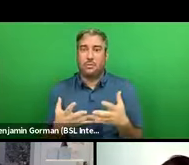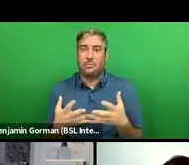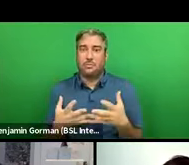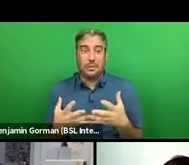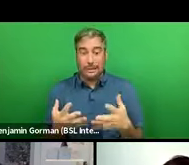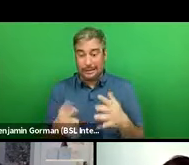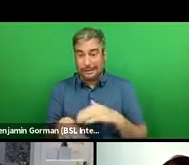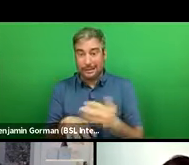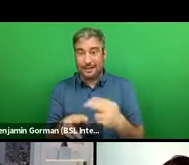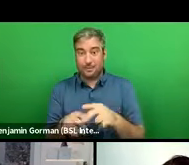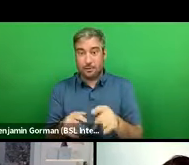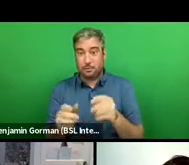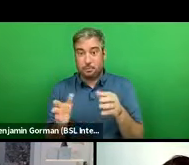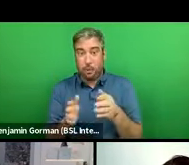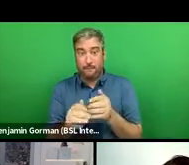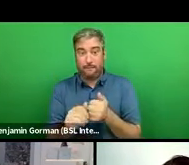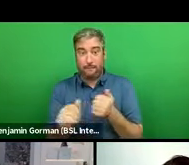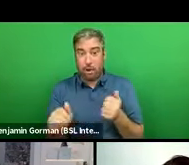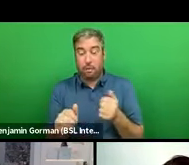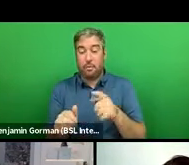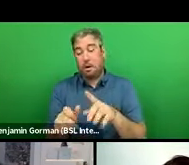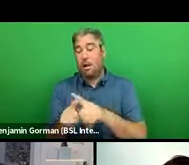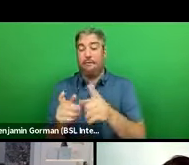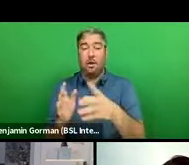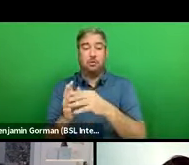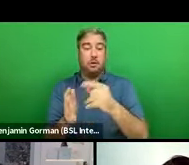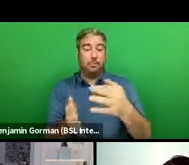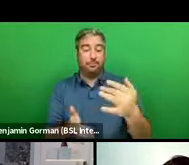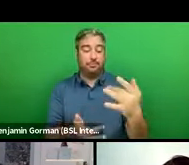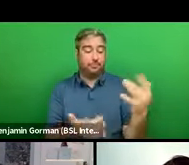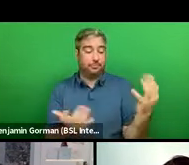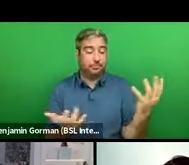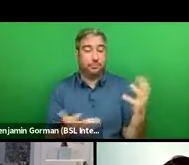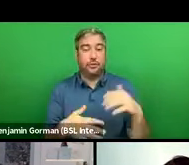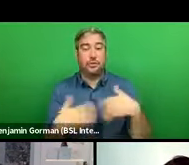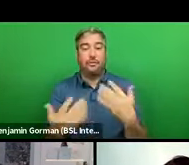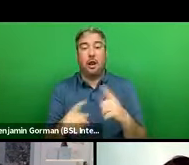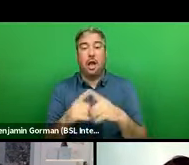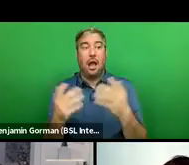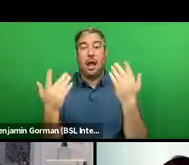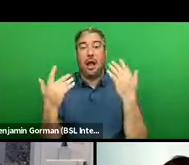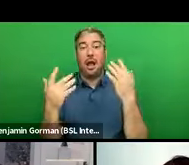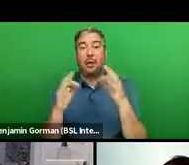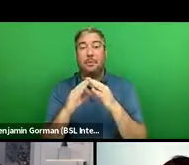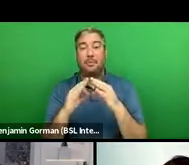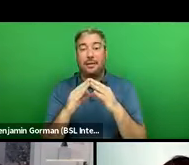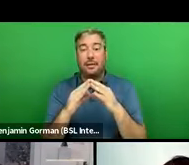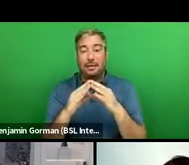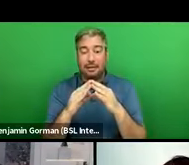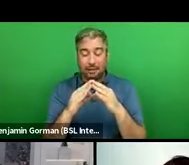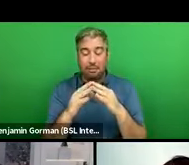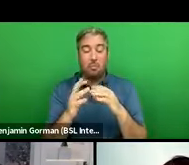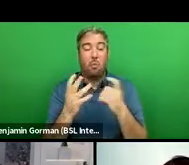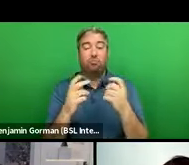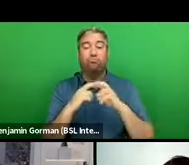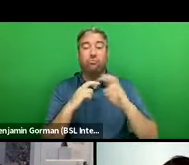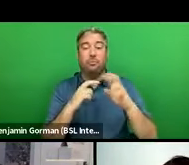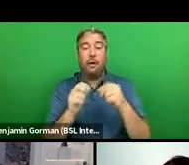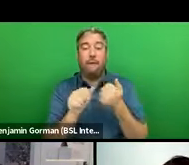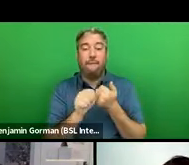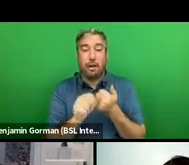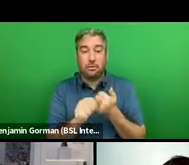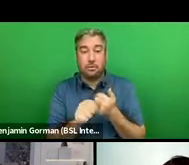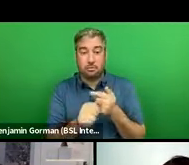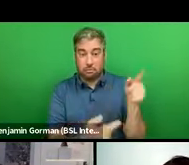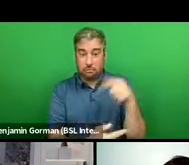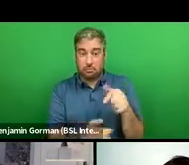like Airbnb or TripAdvisor. These are small companies that extract rents from all over the